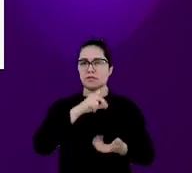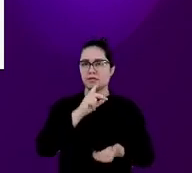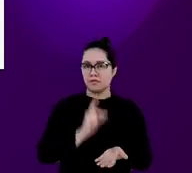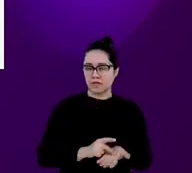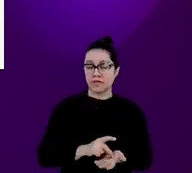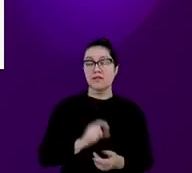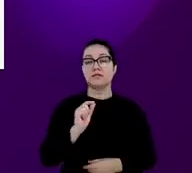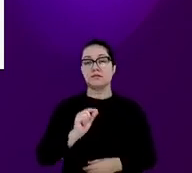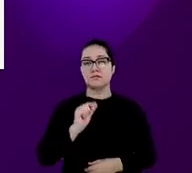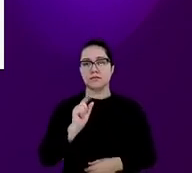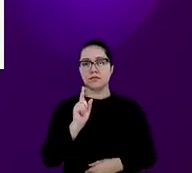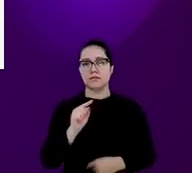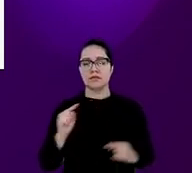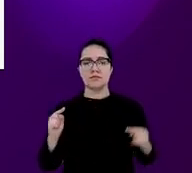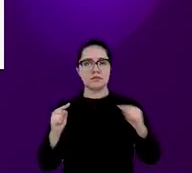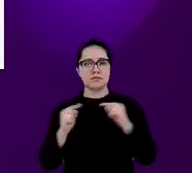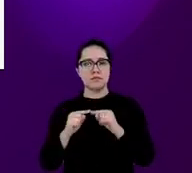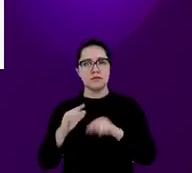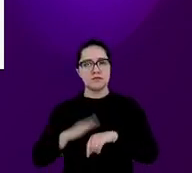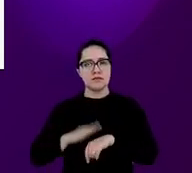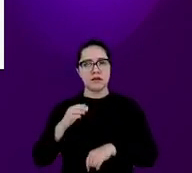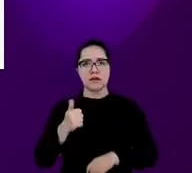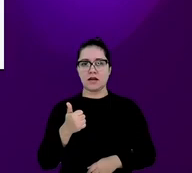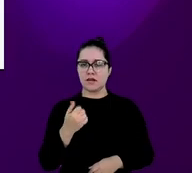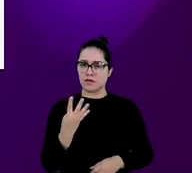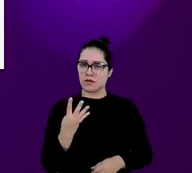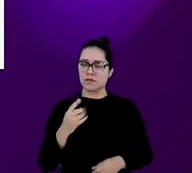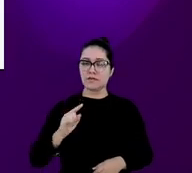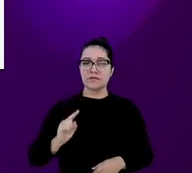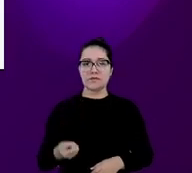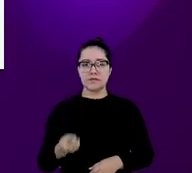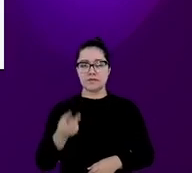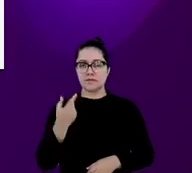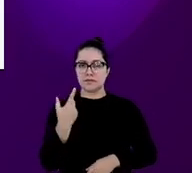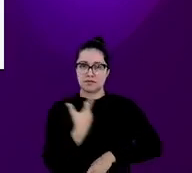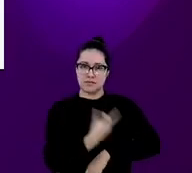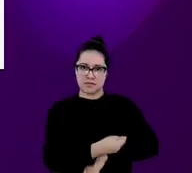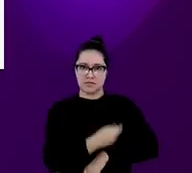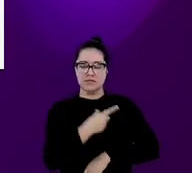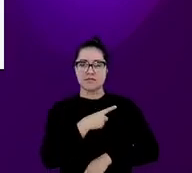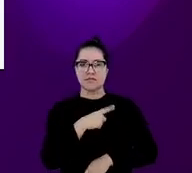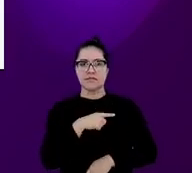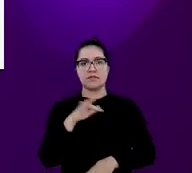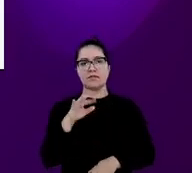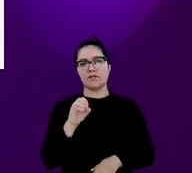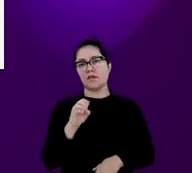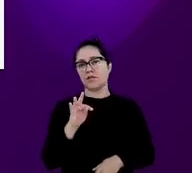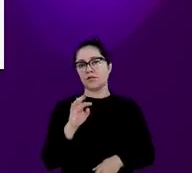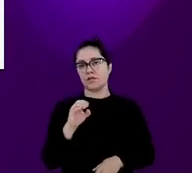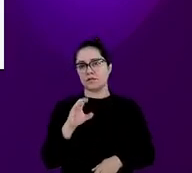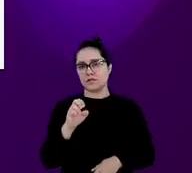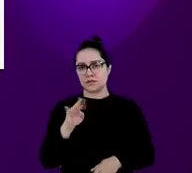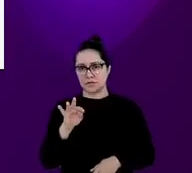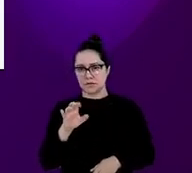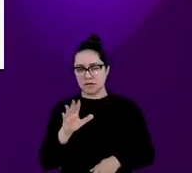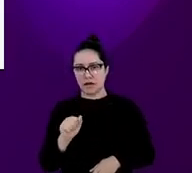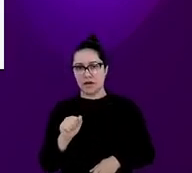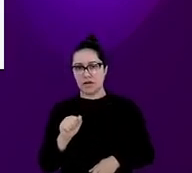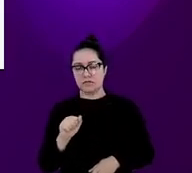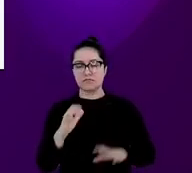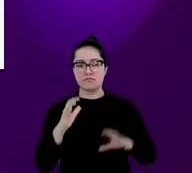14,000 doses of our photoceuticals in more than 1,300 of the